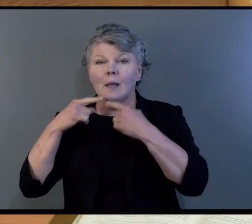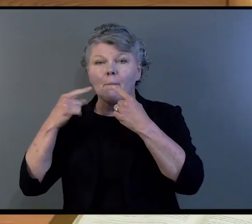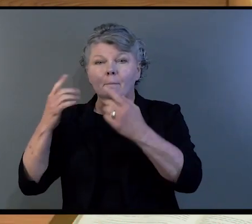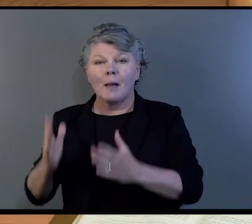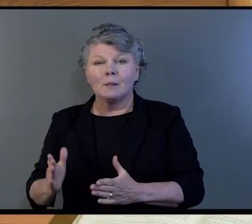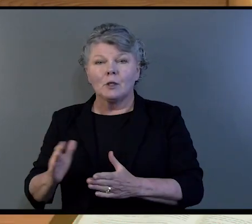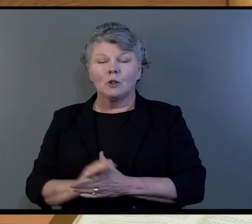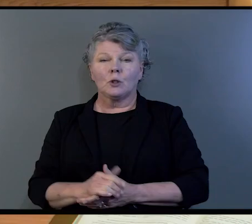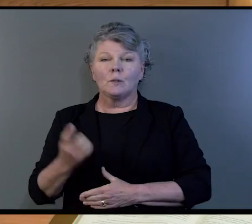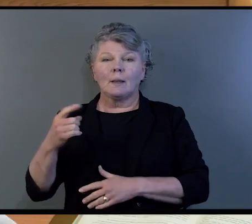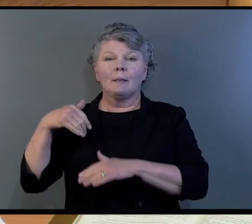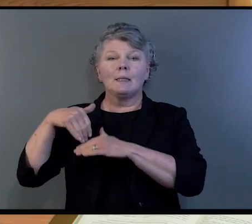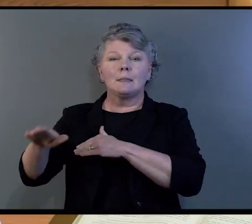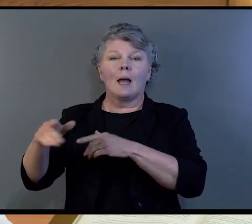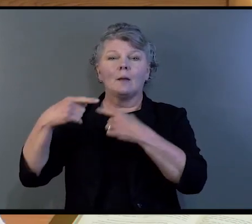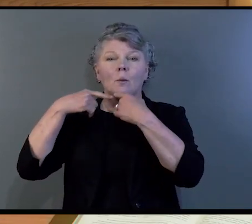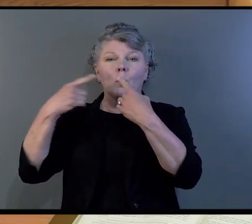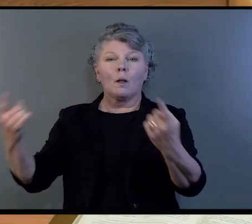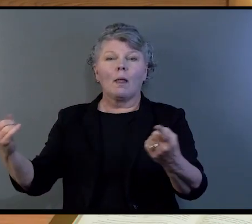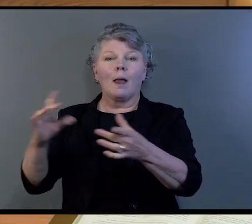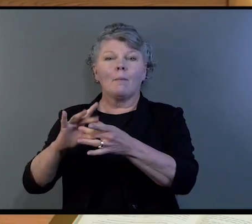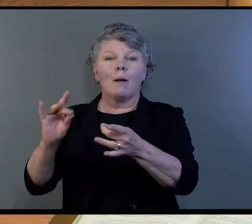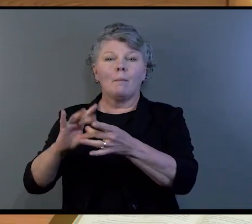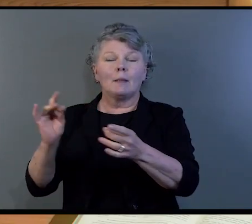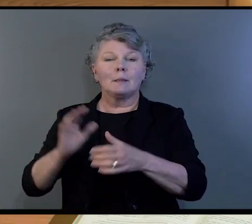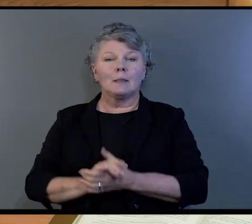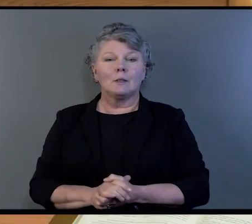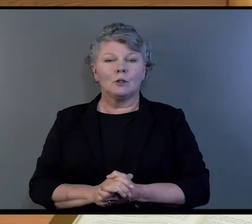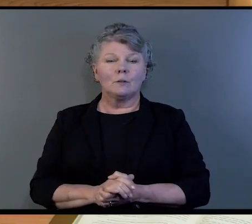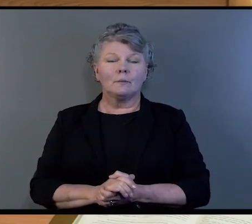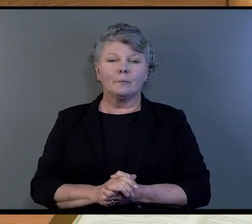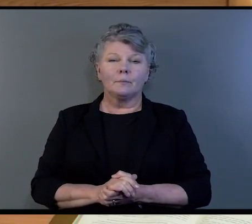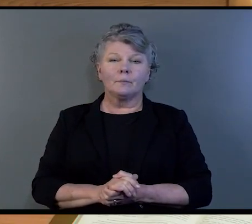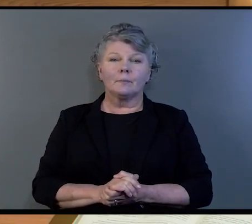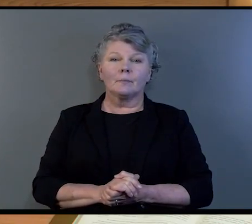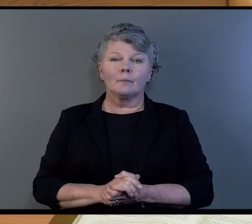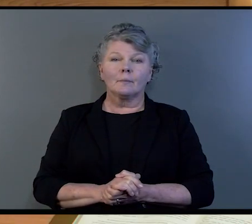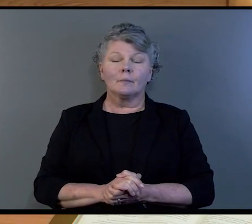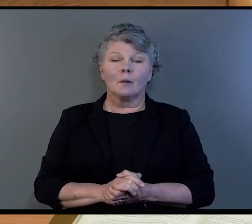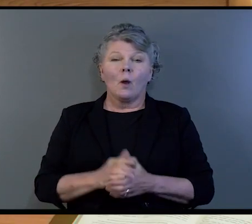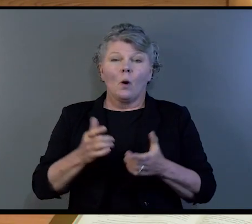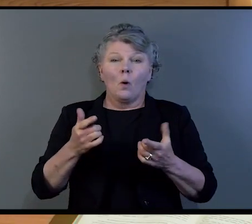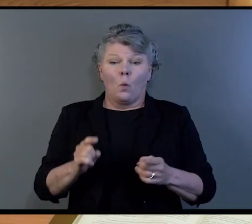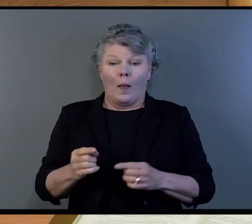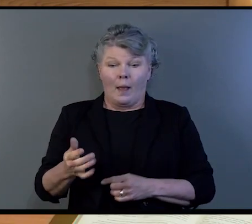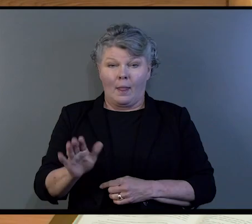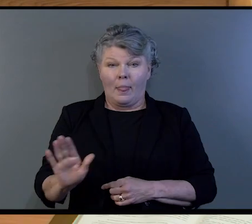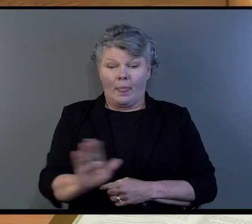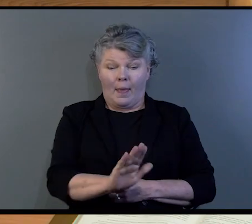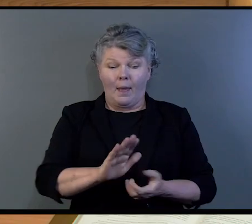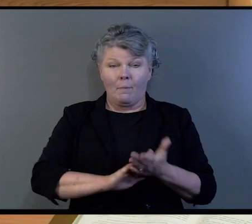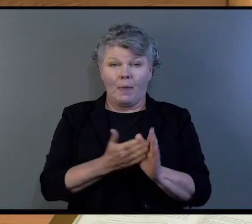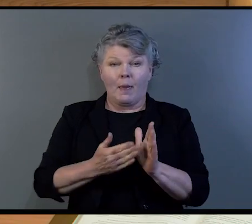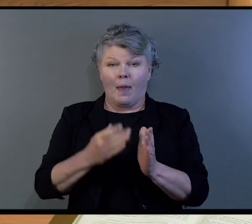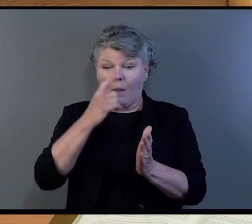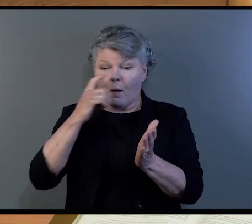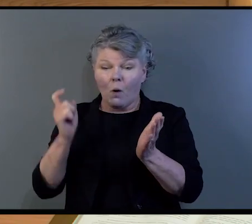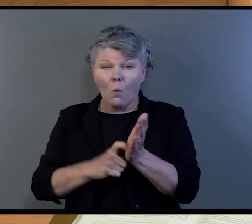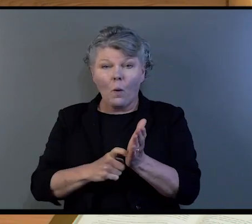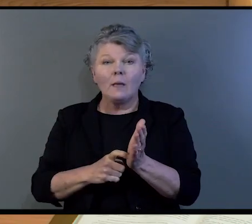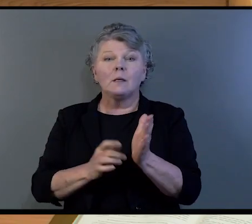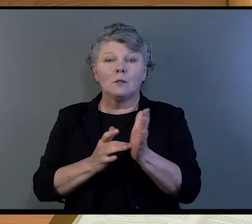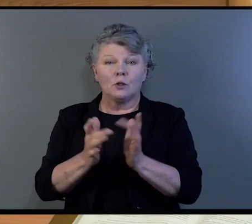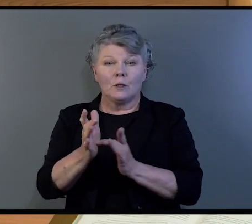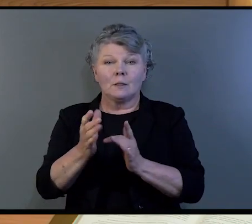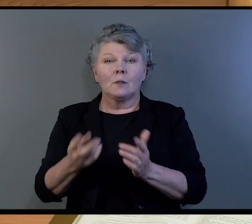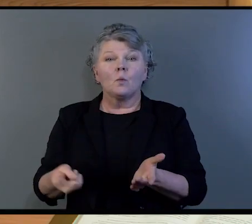messenger, someone sent to proclaim a message. It's only when the disciples become eyewitnesses of Jesus' bodily